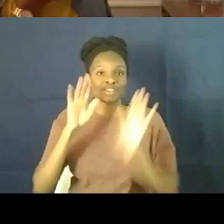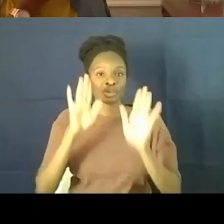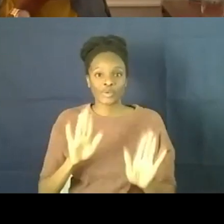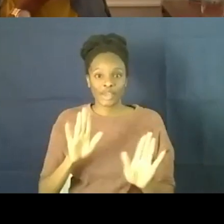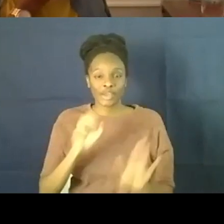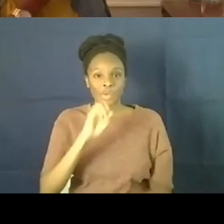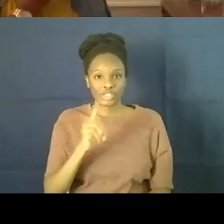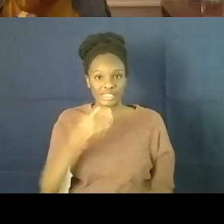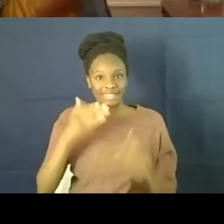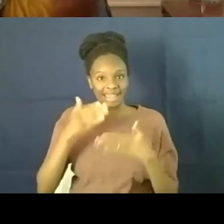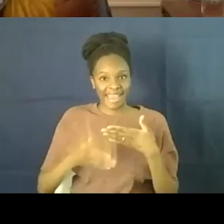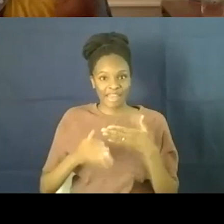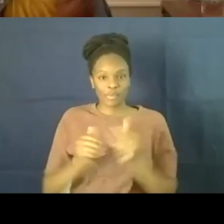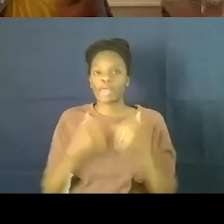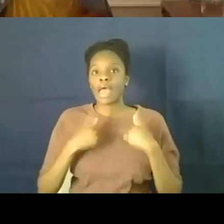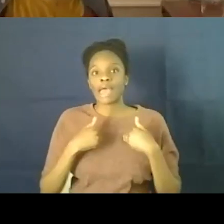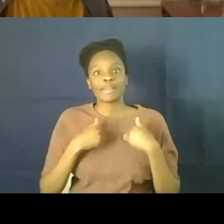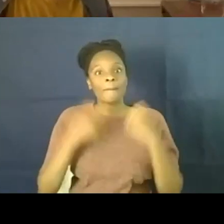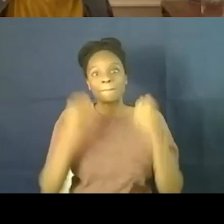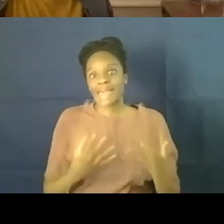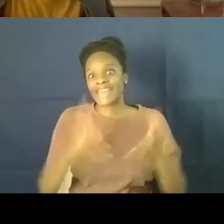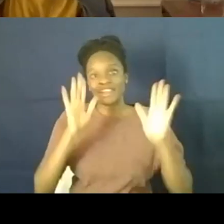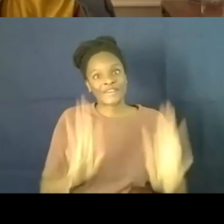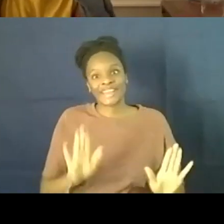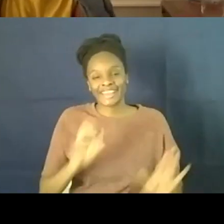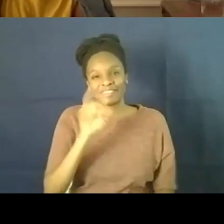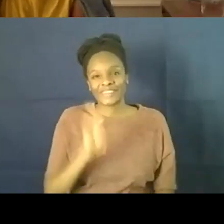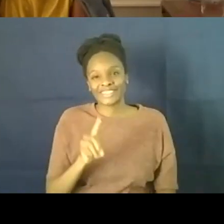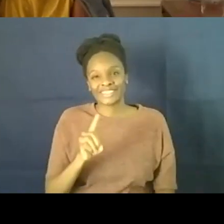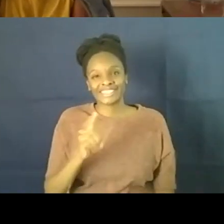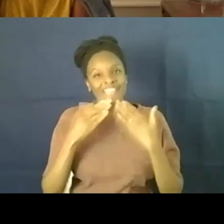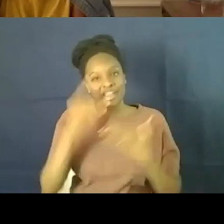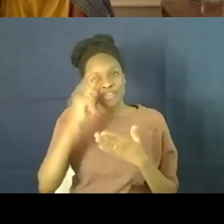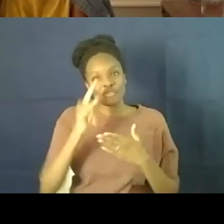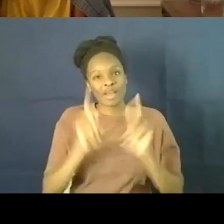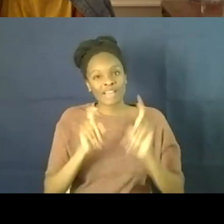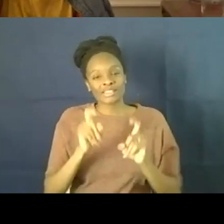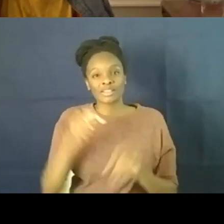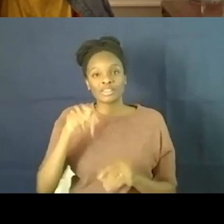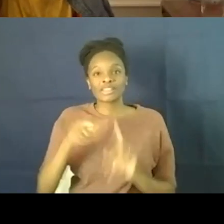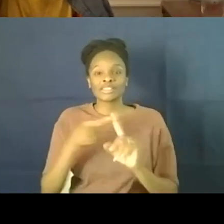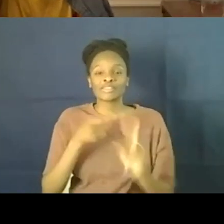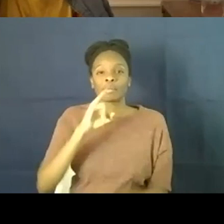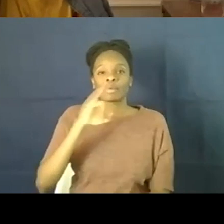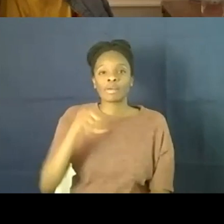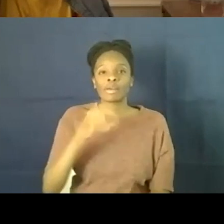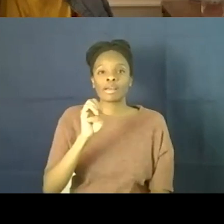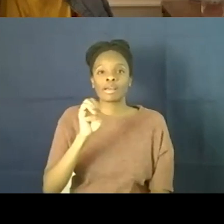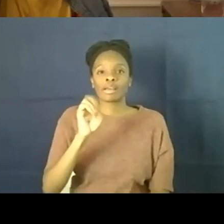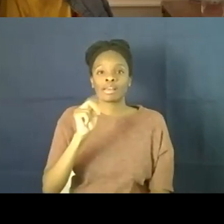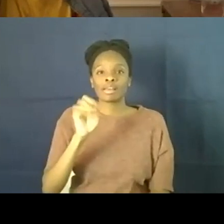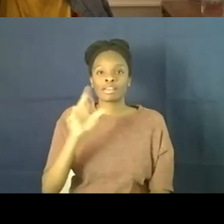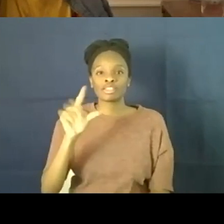out on. There are so many great questions. Thank you guys for asking them. But this one is going to be from Janelle Burke, who says, thank you guys. As